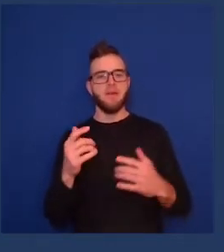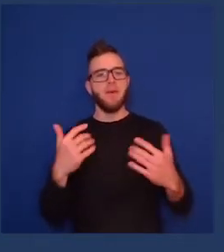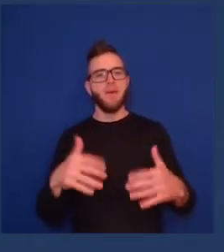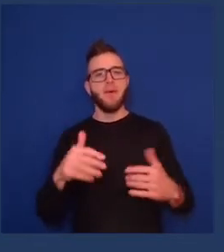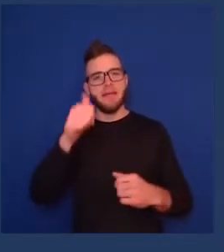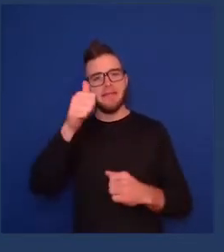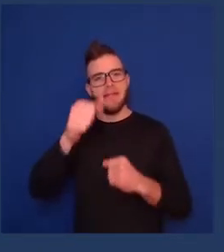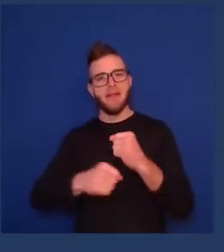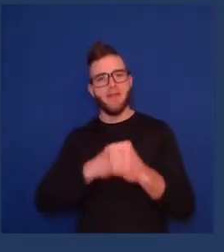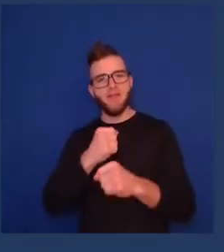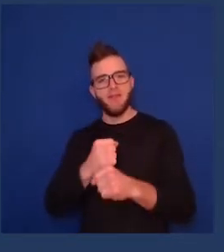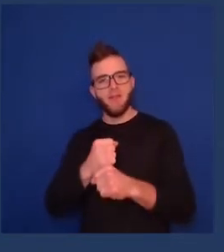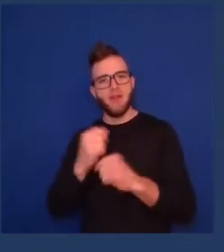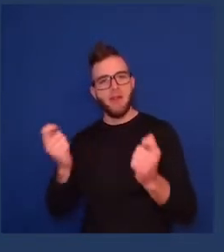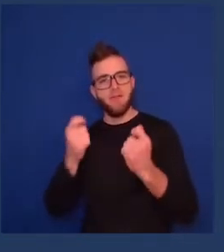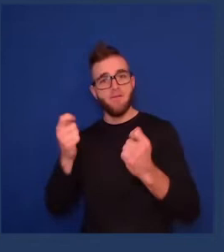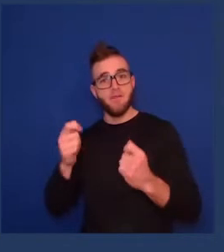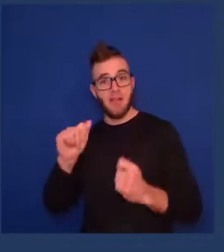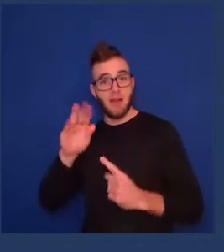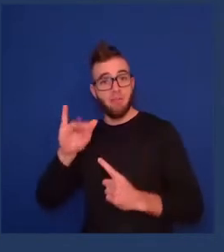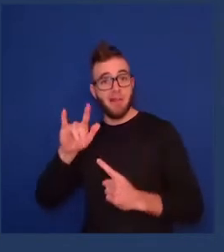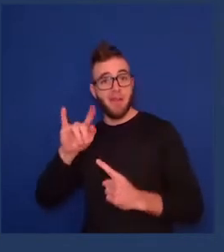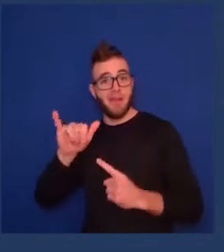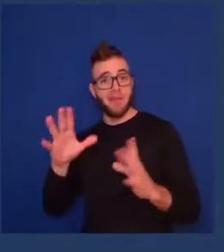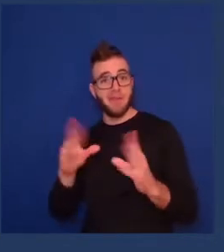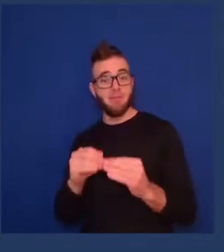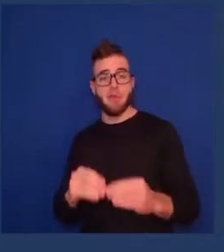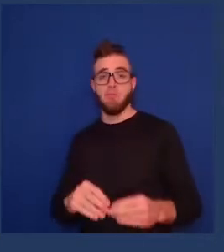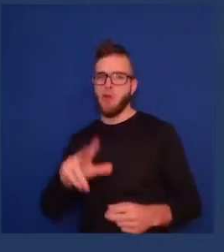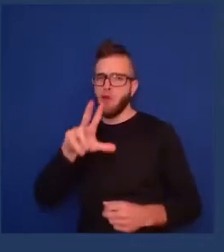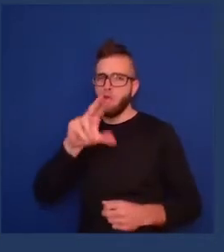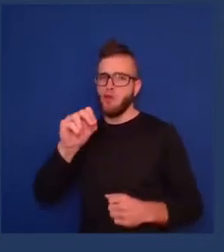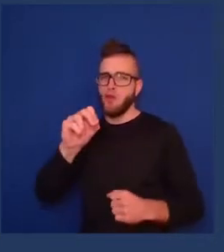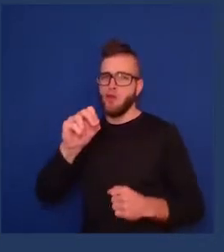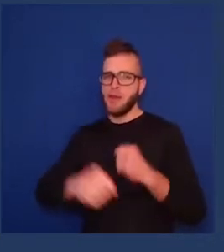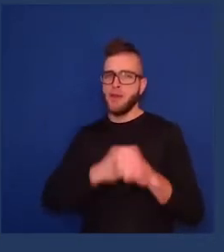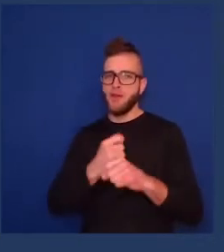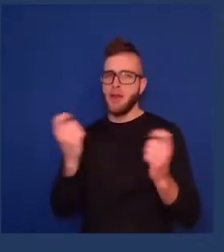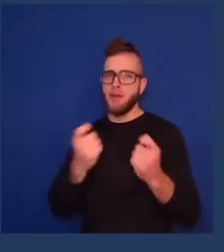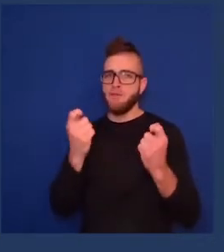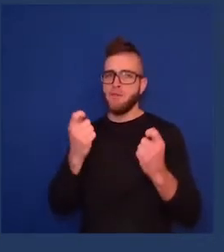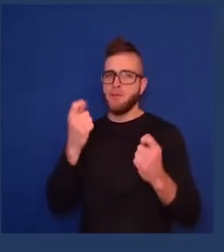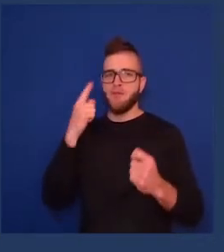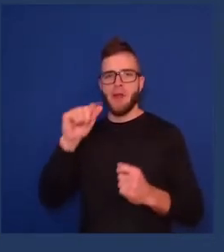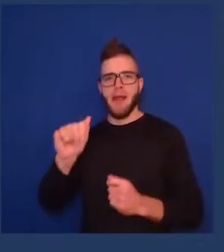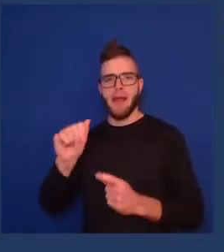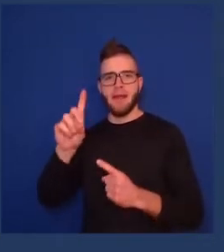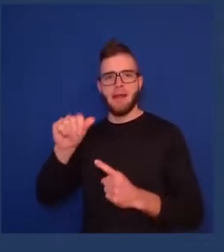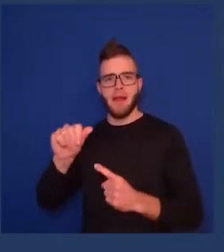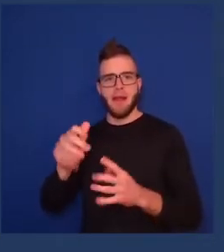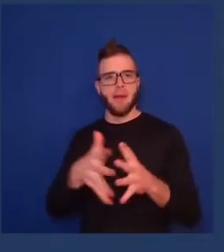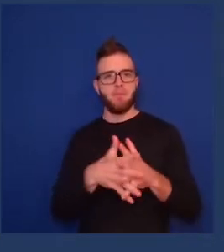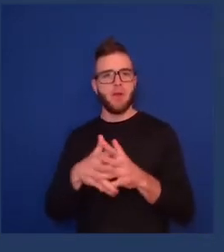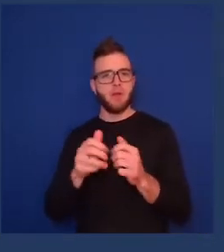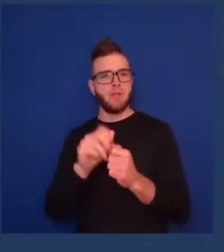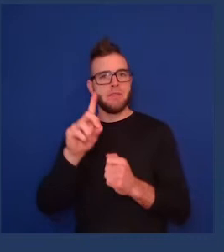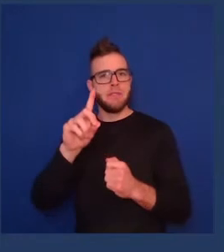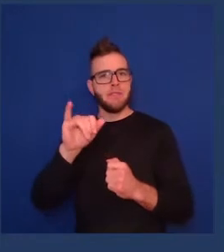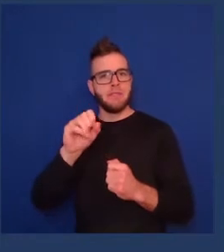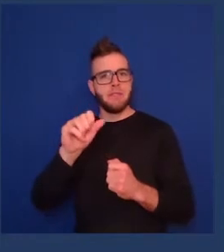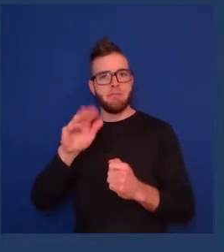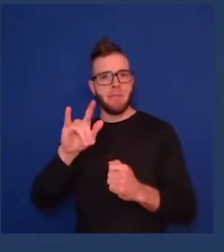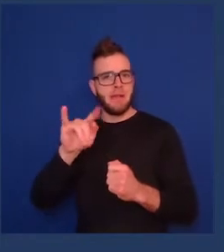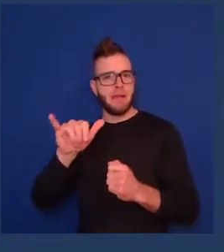are sitting at a moment where we're on as was said, the 10-year anniversary of the Ability Summit. The 30th anniversary of the Americans with